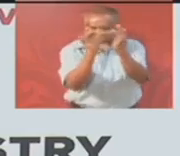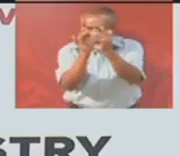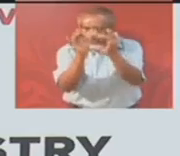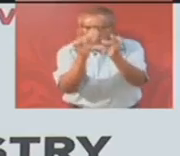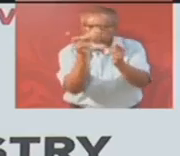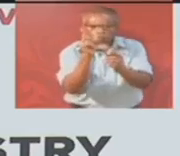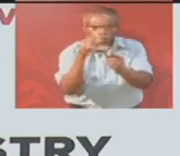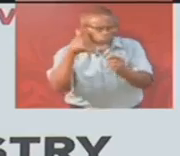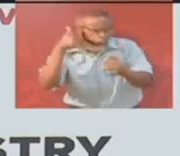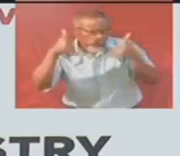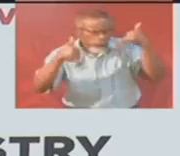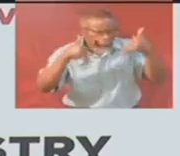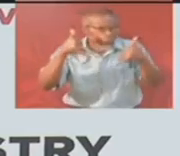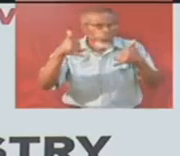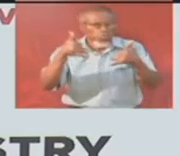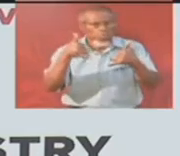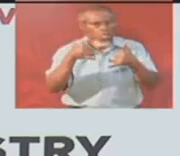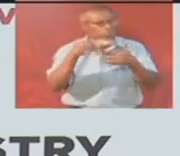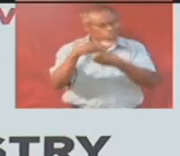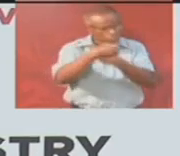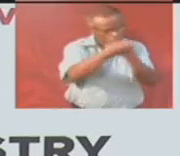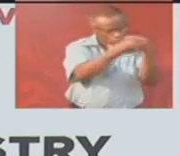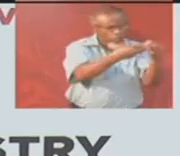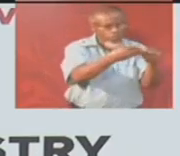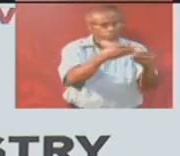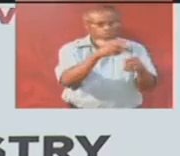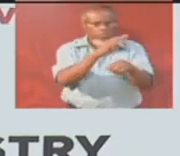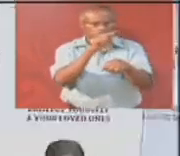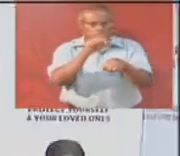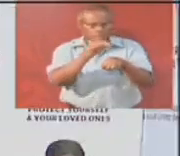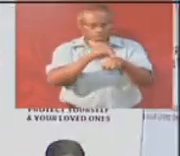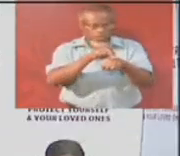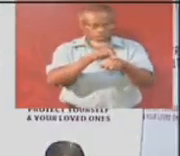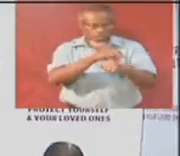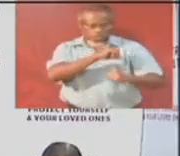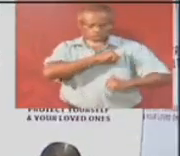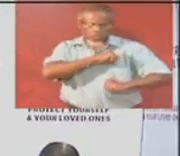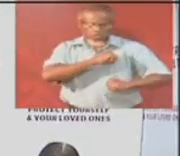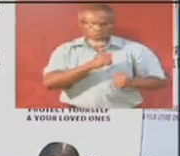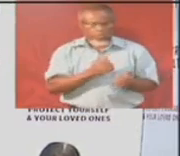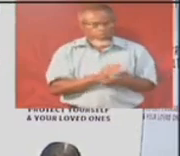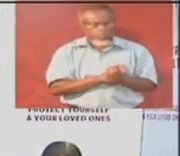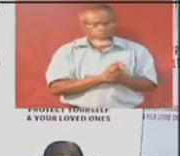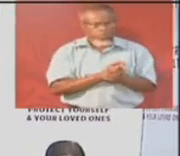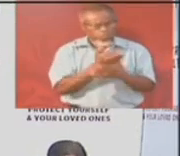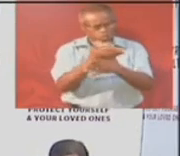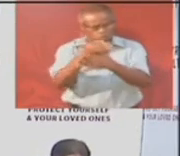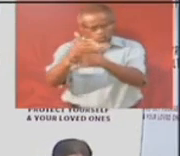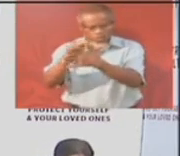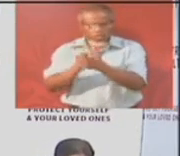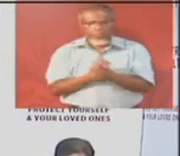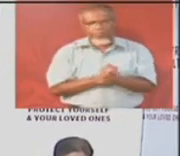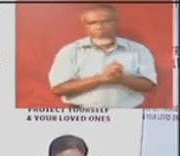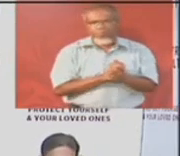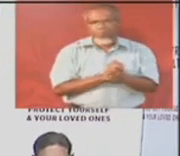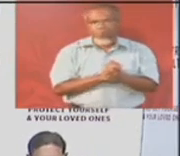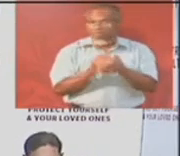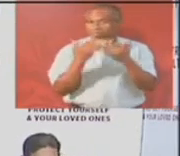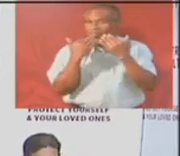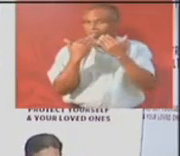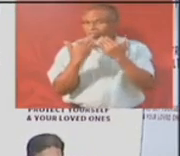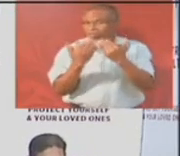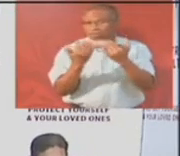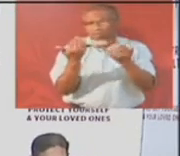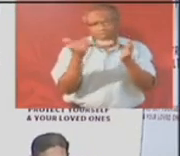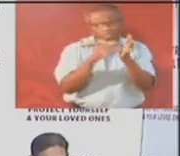been asked and the question has been answered. Thank you for joining us for today's media conference. We really